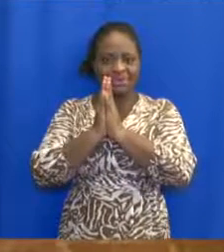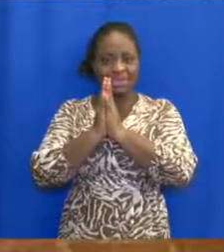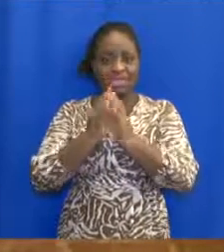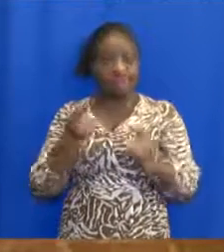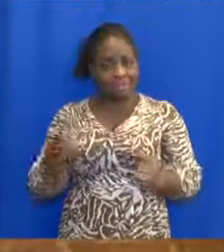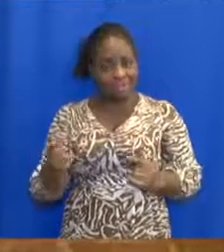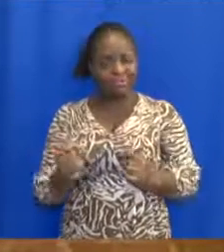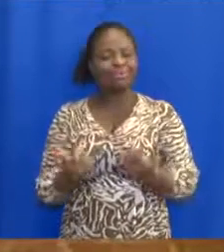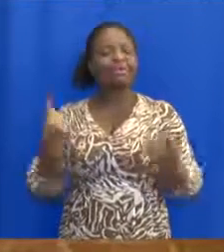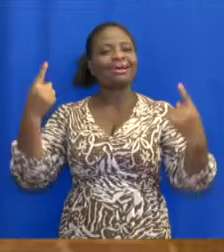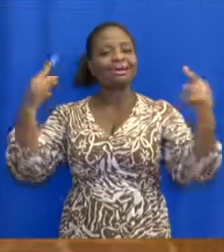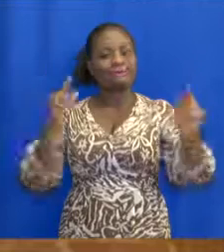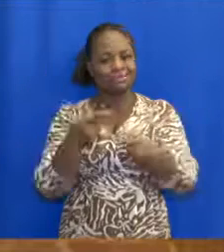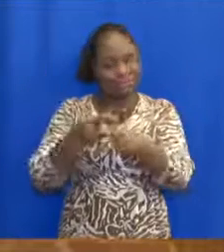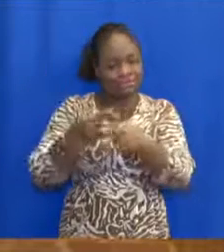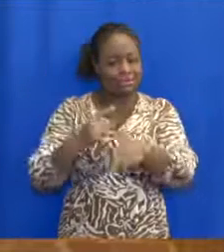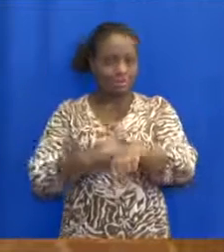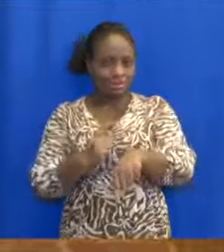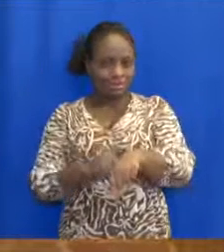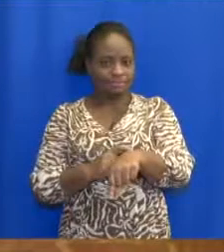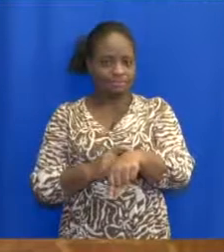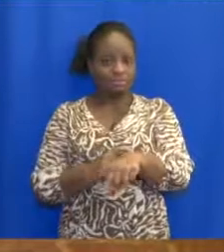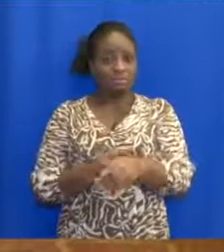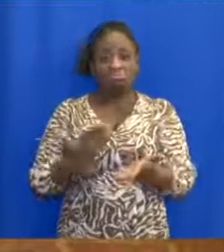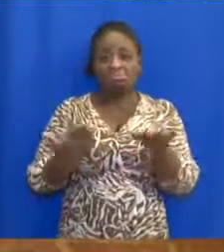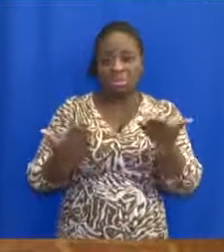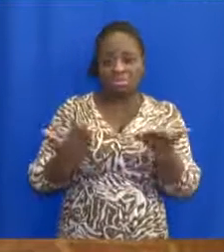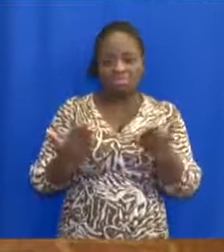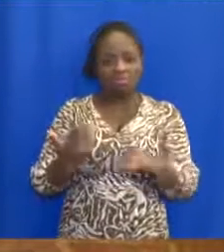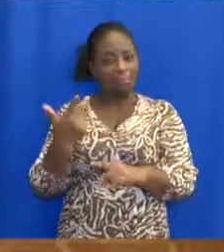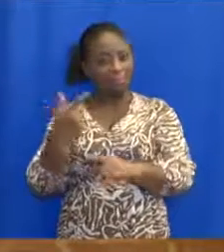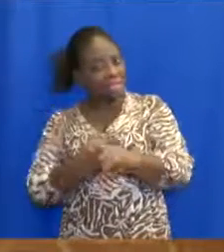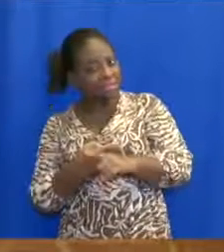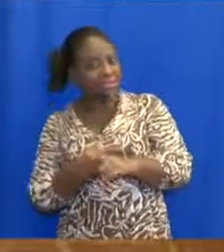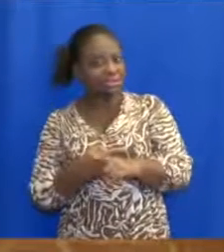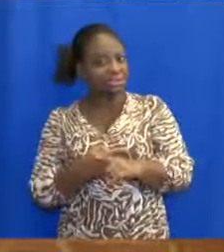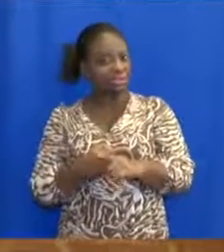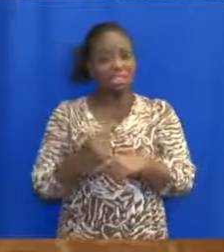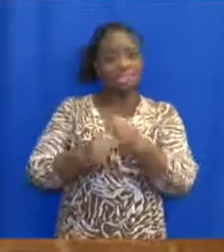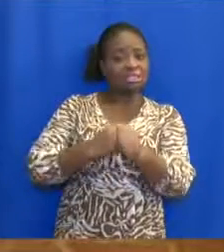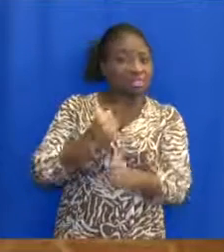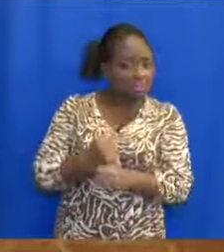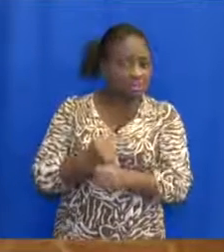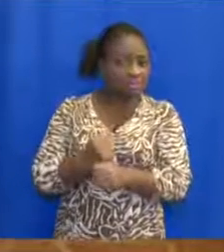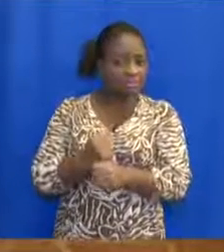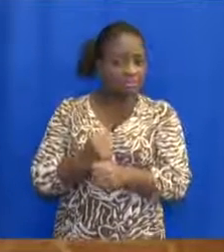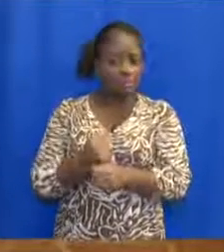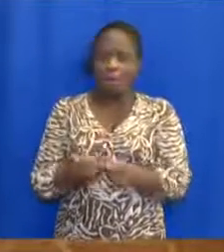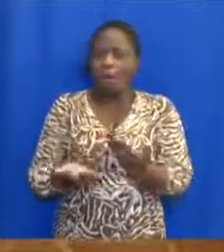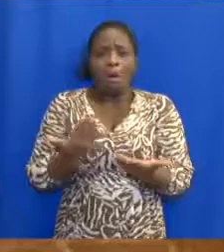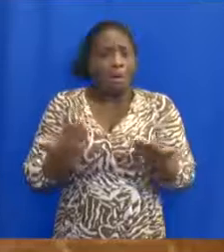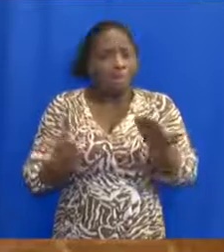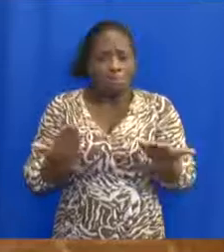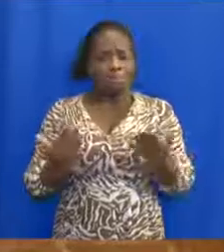this will happen tomorrow, but it may very well happen in a couple of months, in a couple of years, or it may